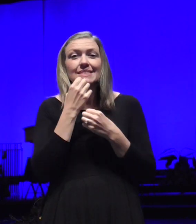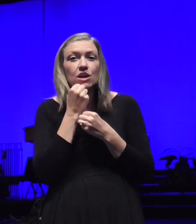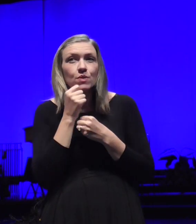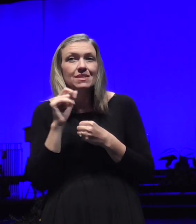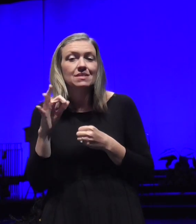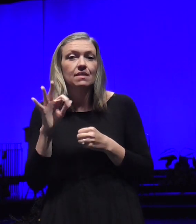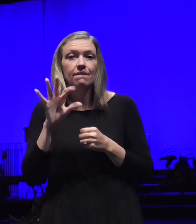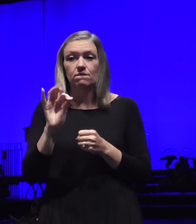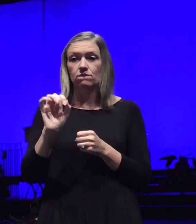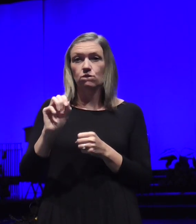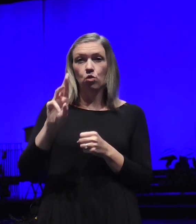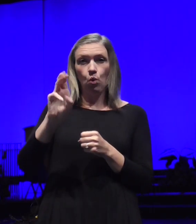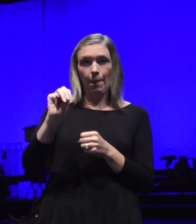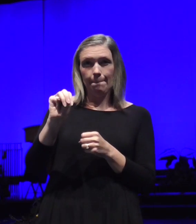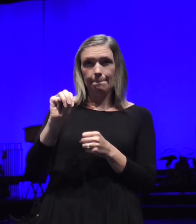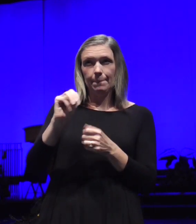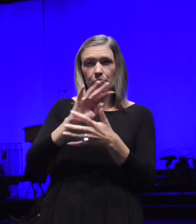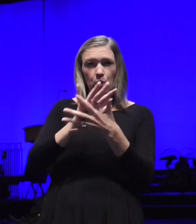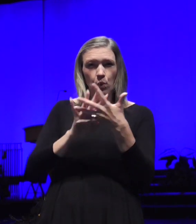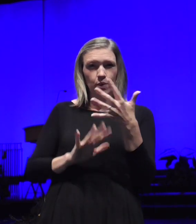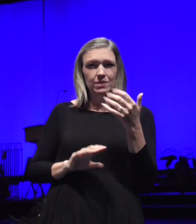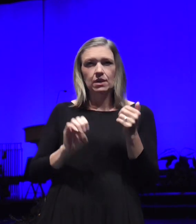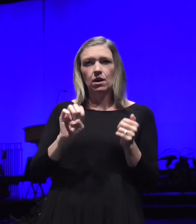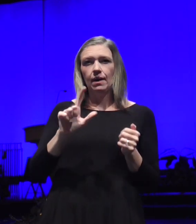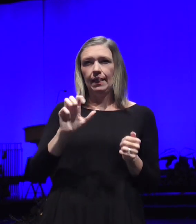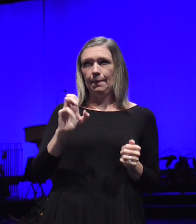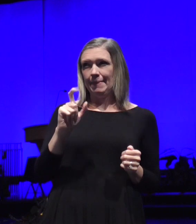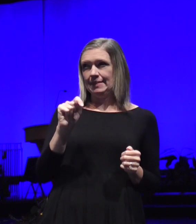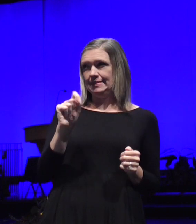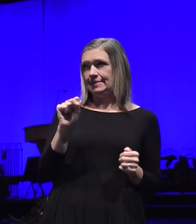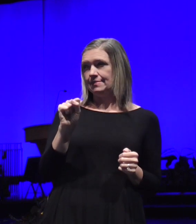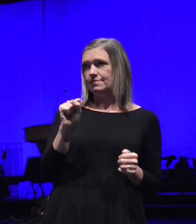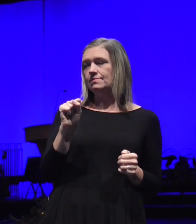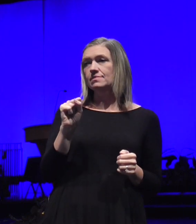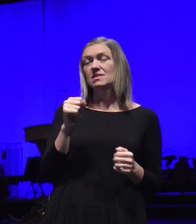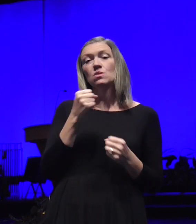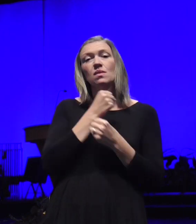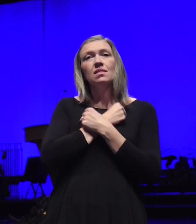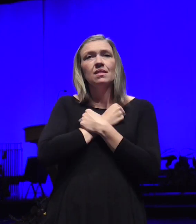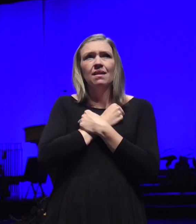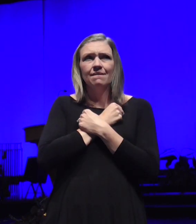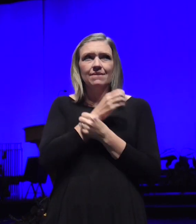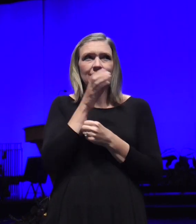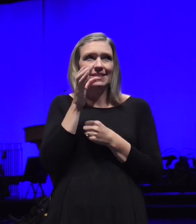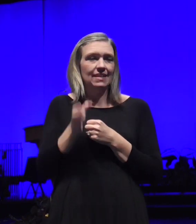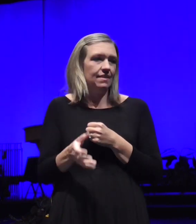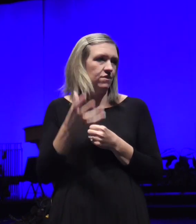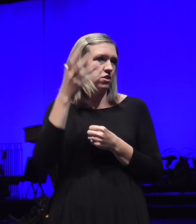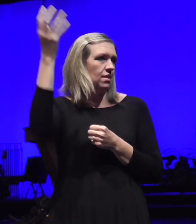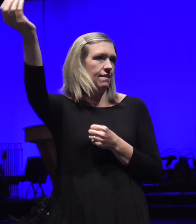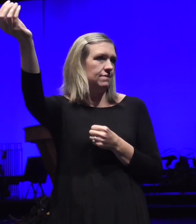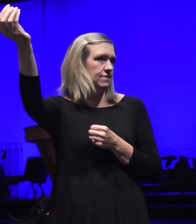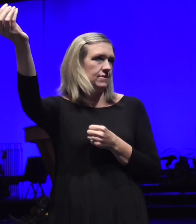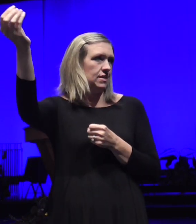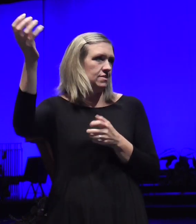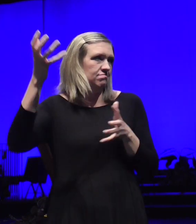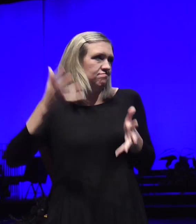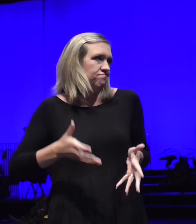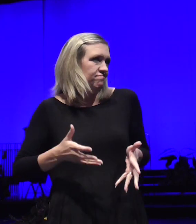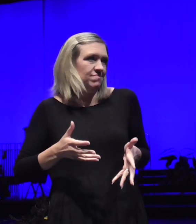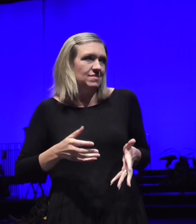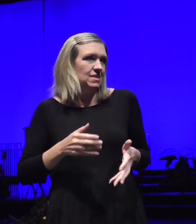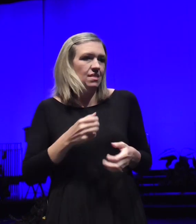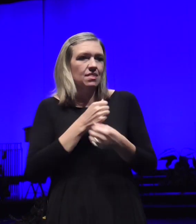sacredness of form. Those are sacred elements. So love has never left us. It has